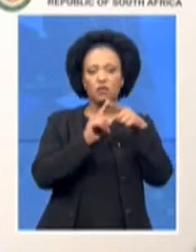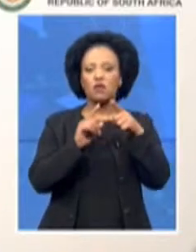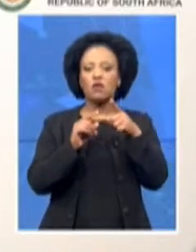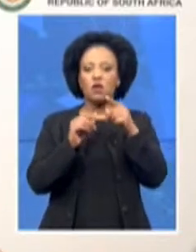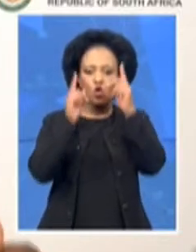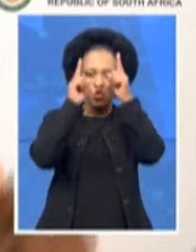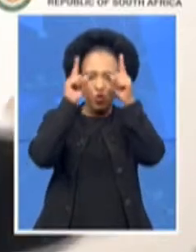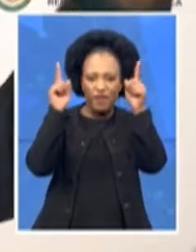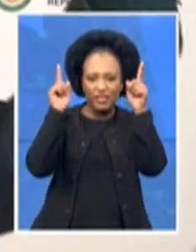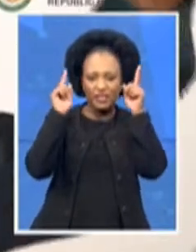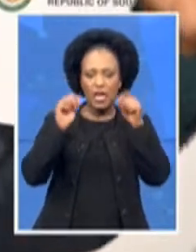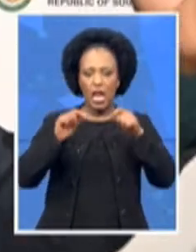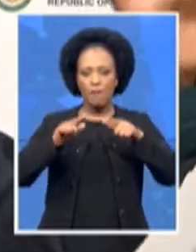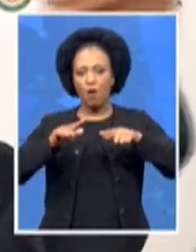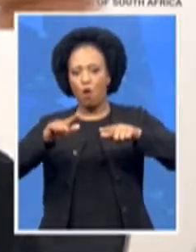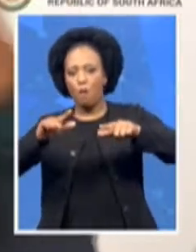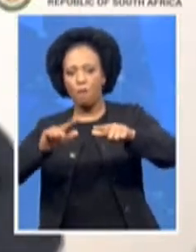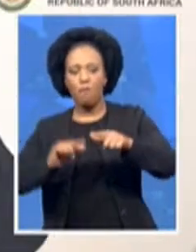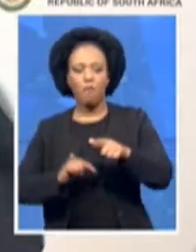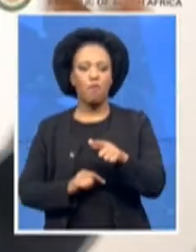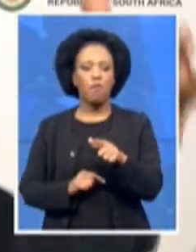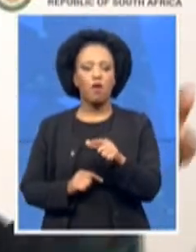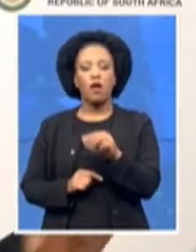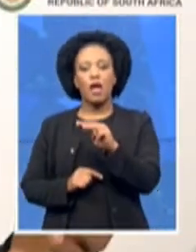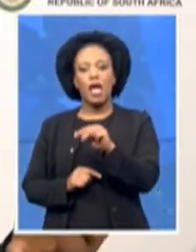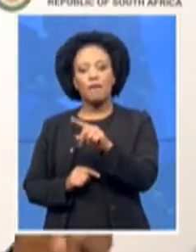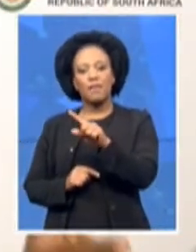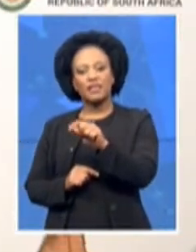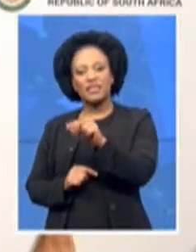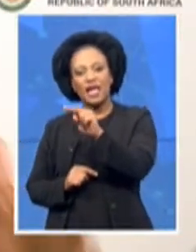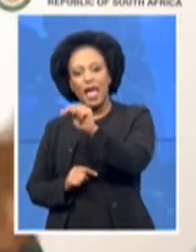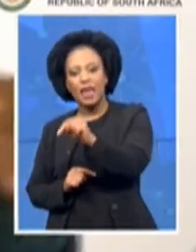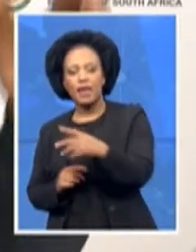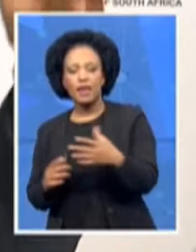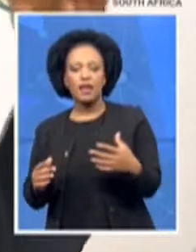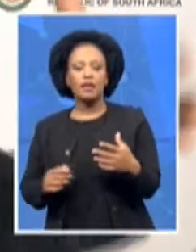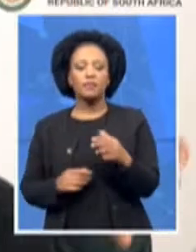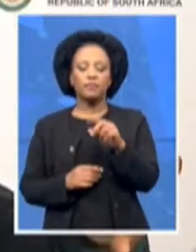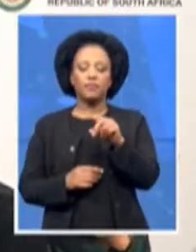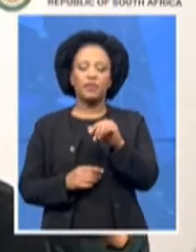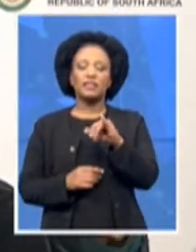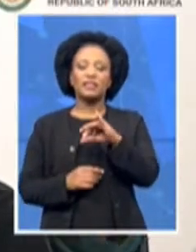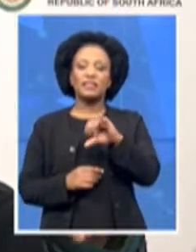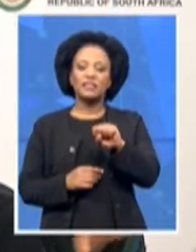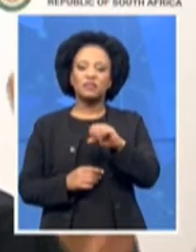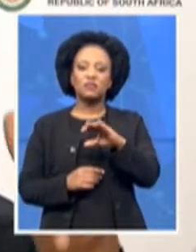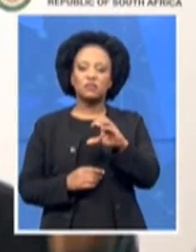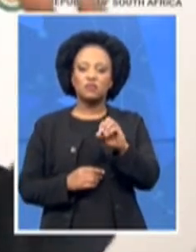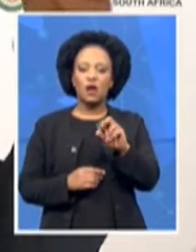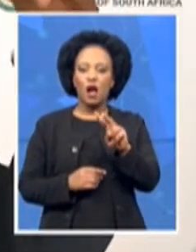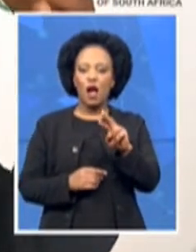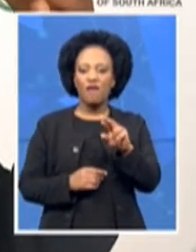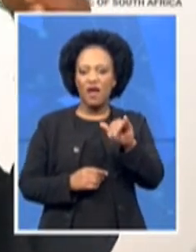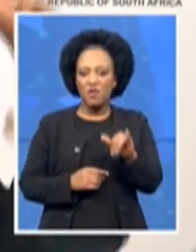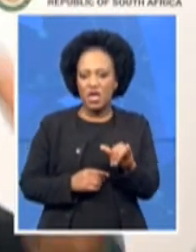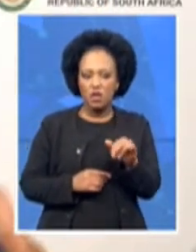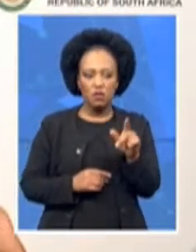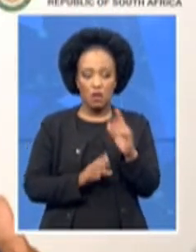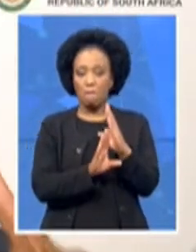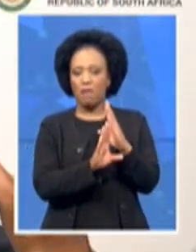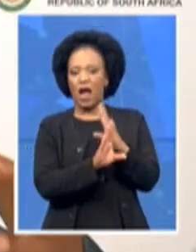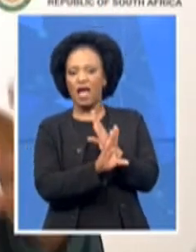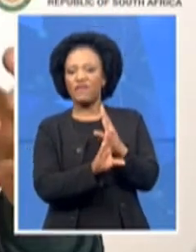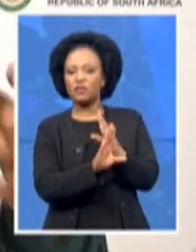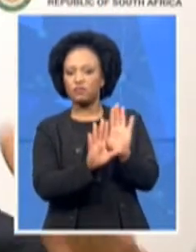MTN, Discovery. These are private institutions. We provide the platform and say, here is the